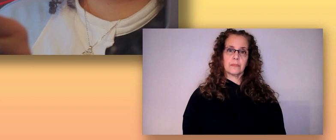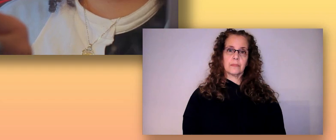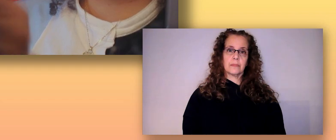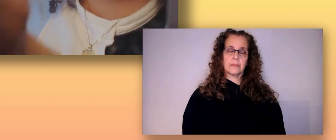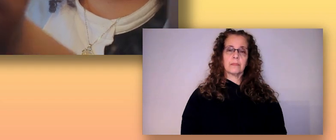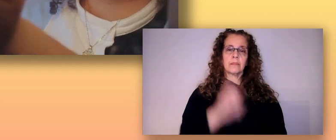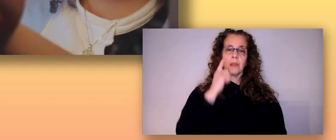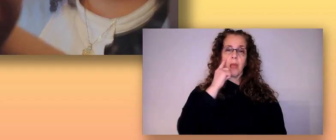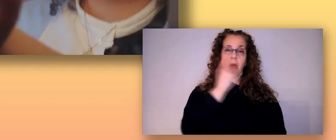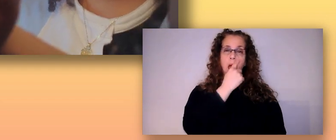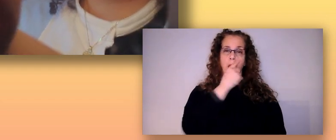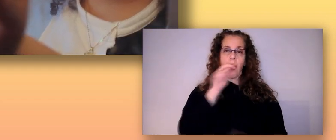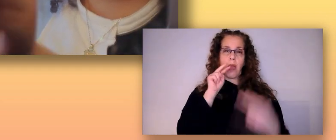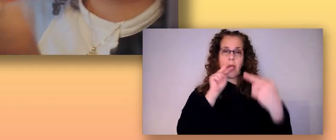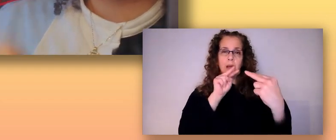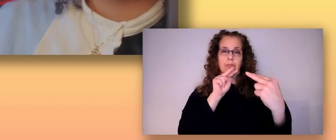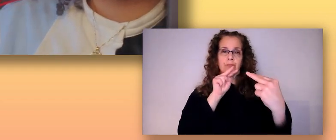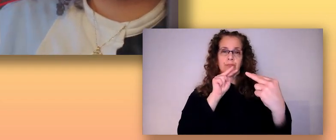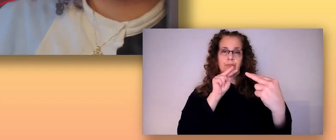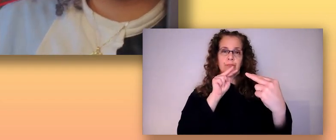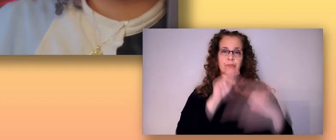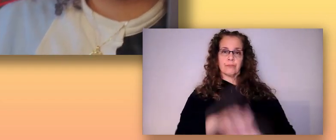Eye contact.